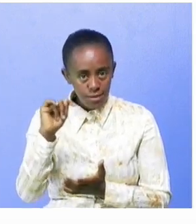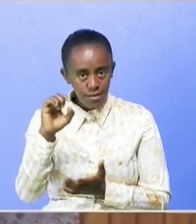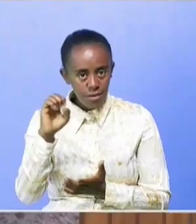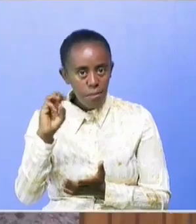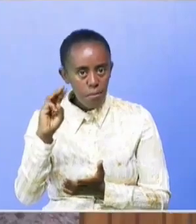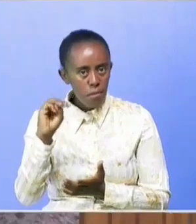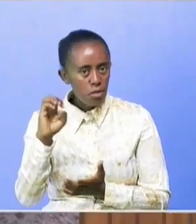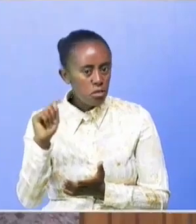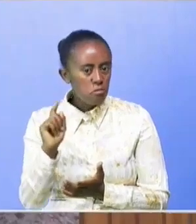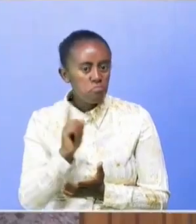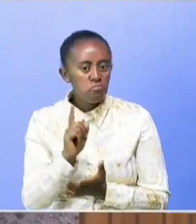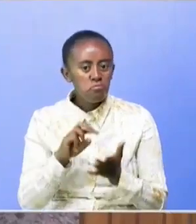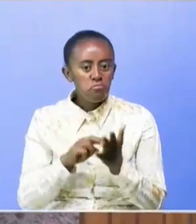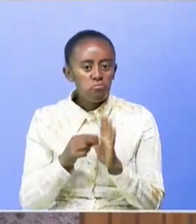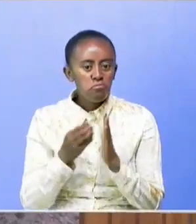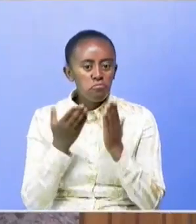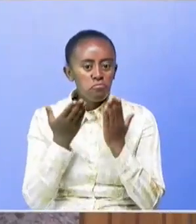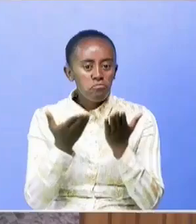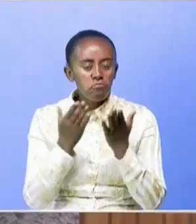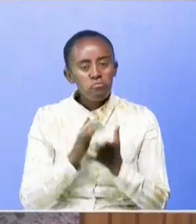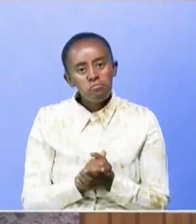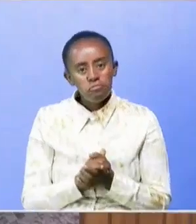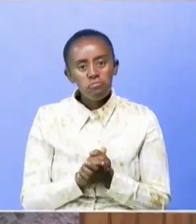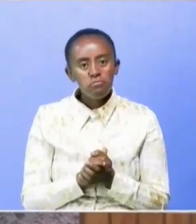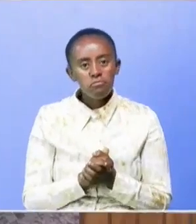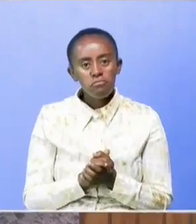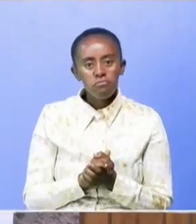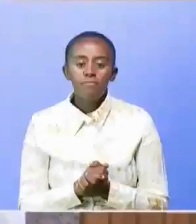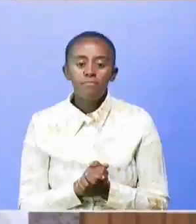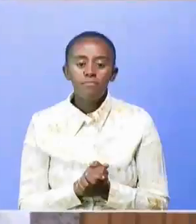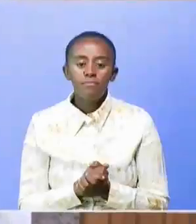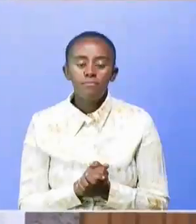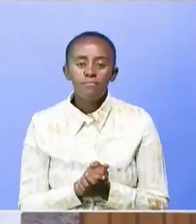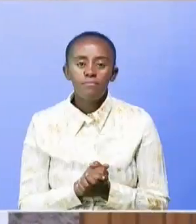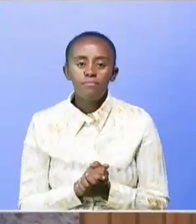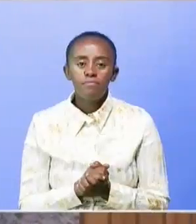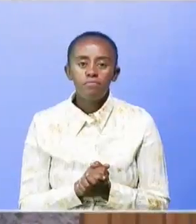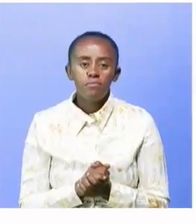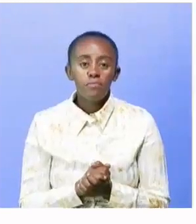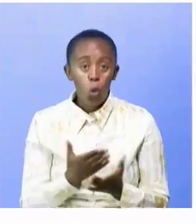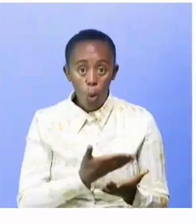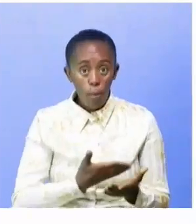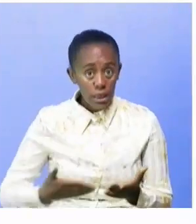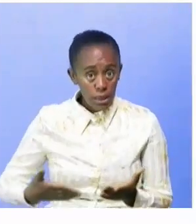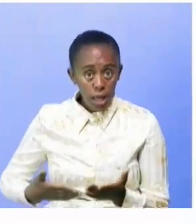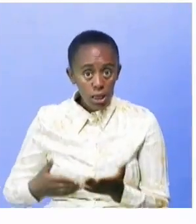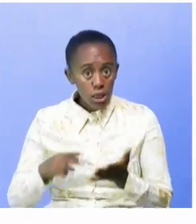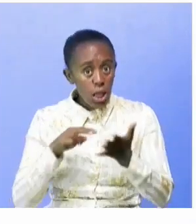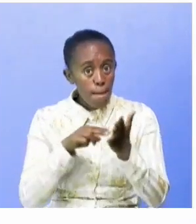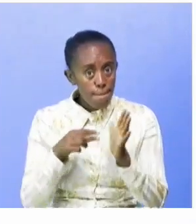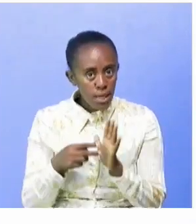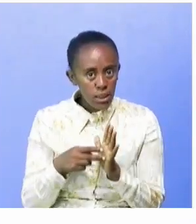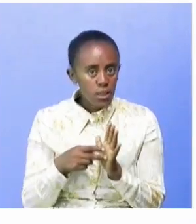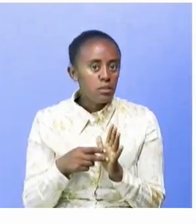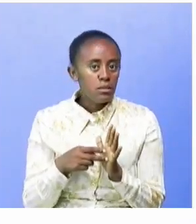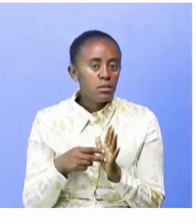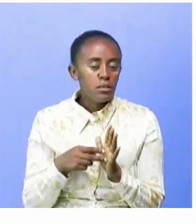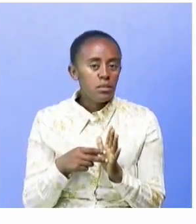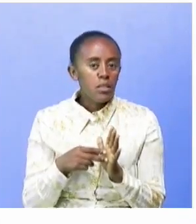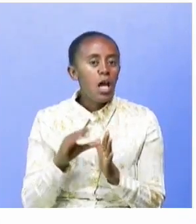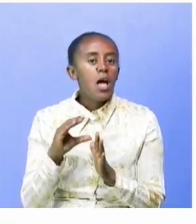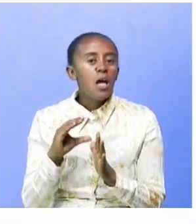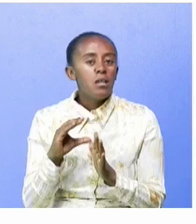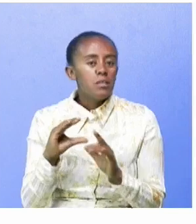What is commitment? What do you think is commitment? It means the state